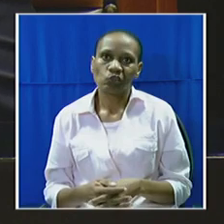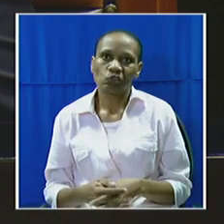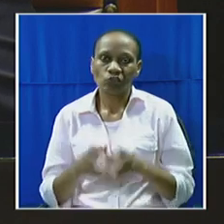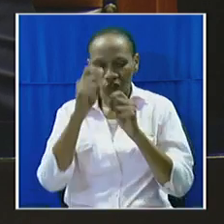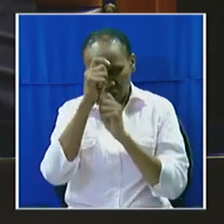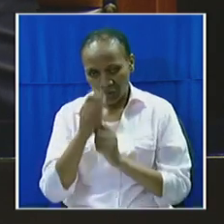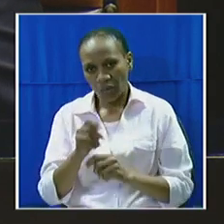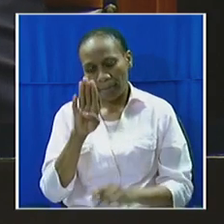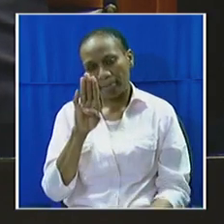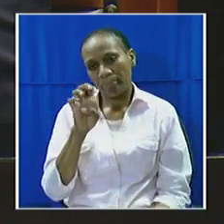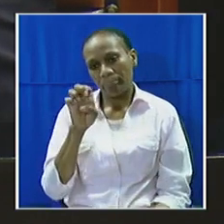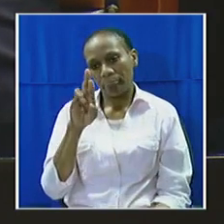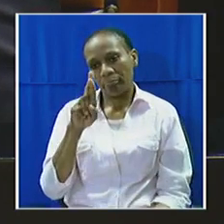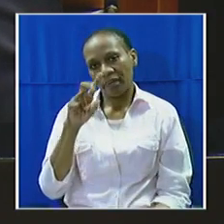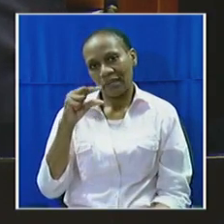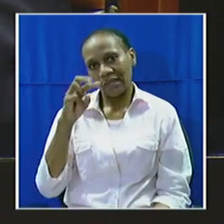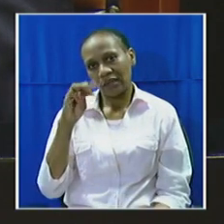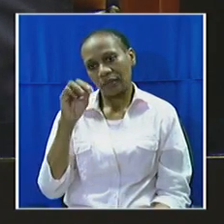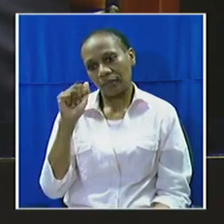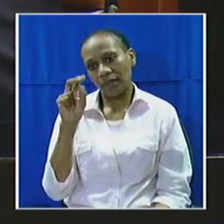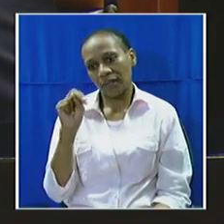Honorable Beckman.